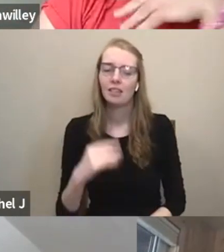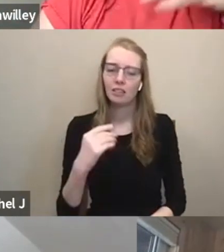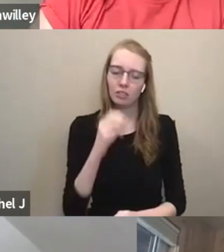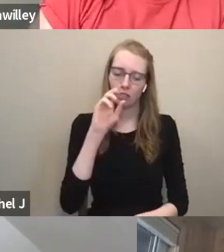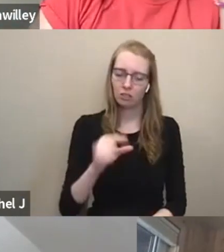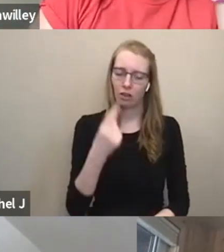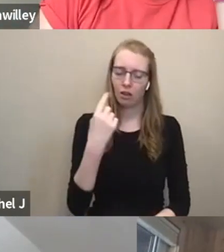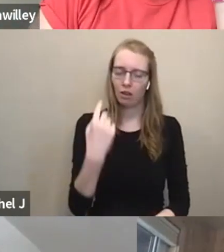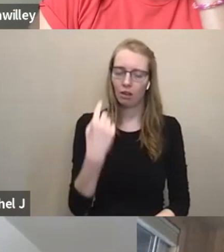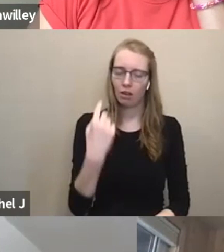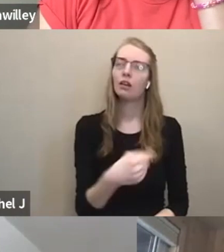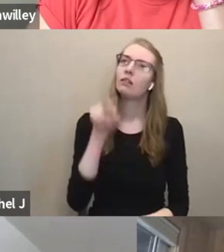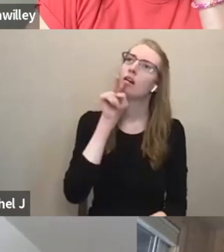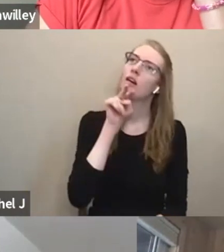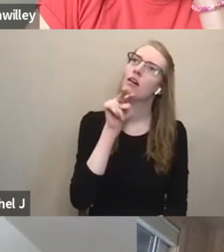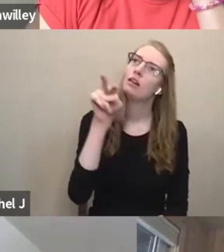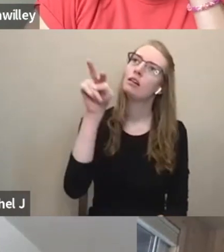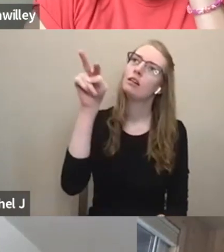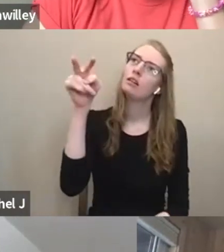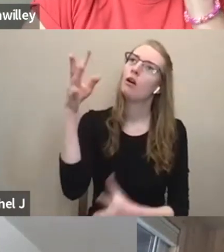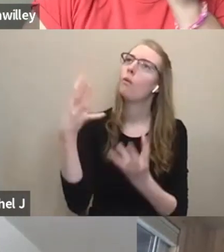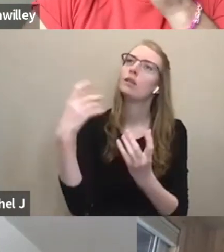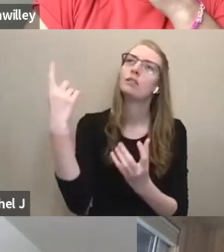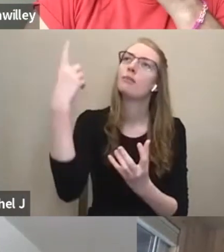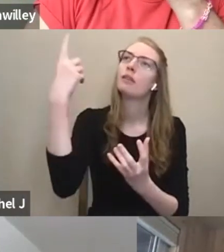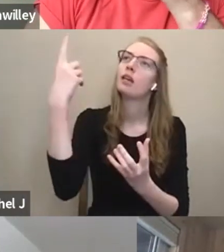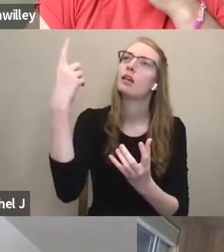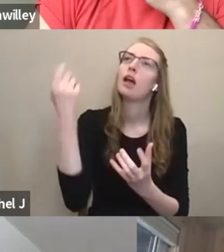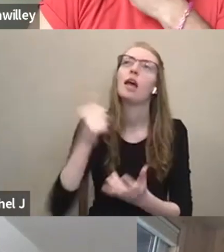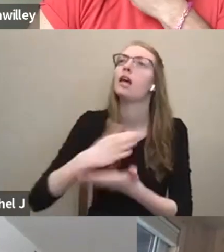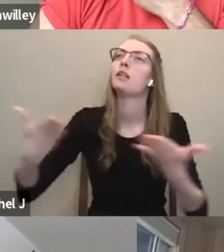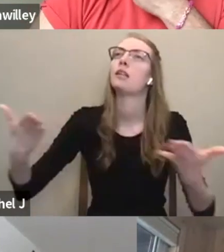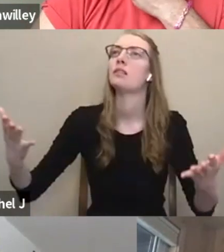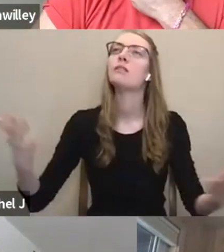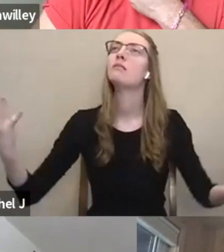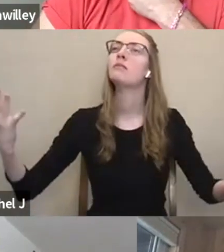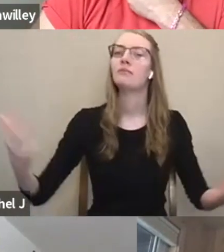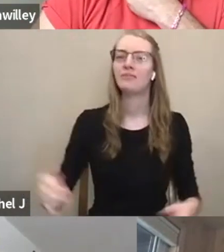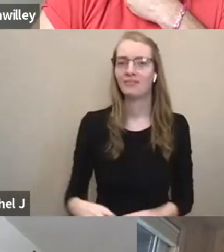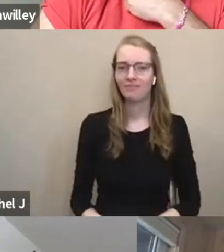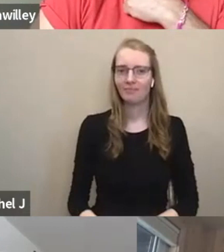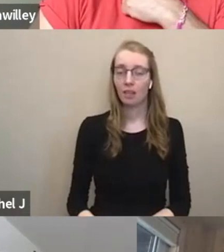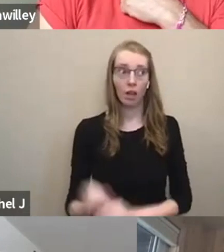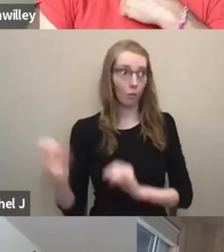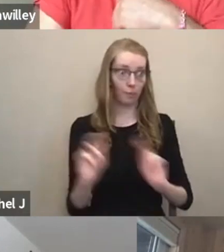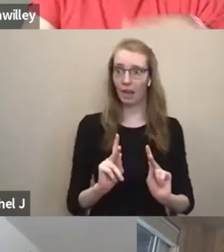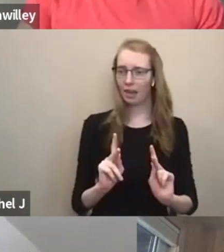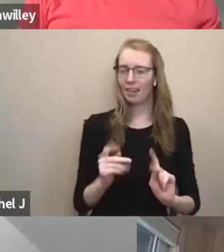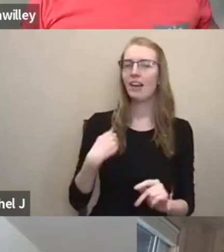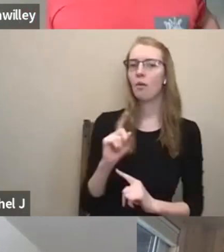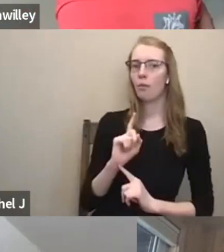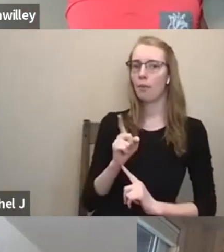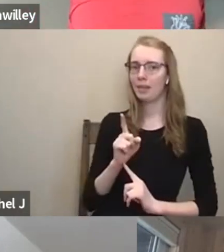Longing for something, anything. Are we back? We still have 1 minute. 1